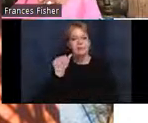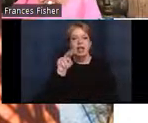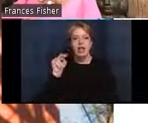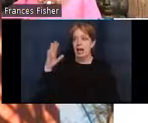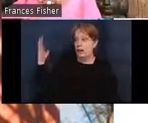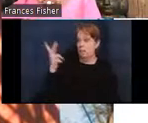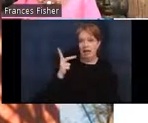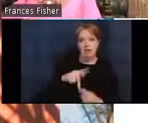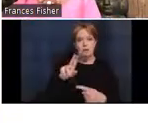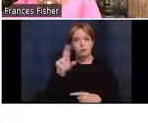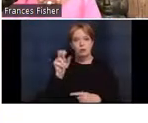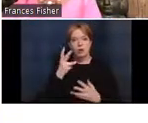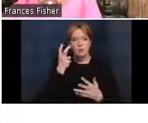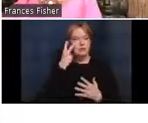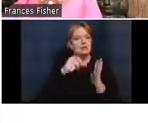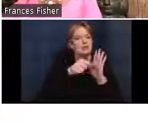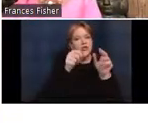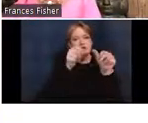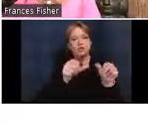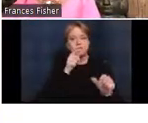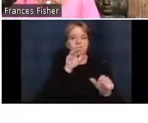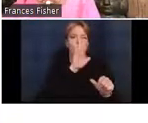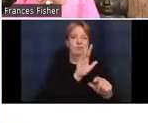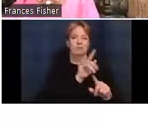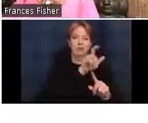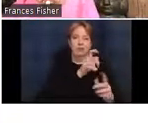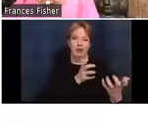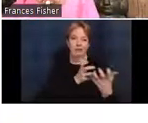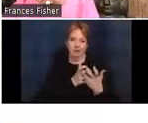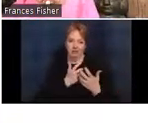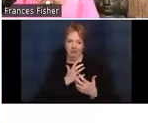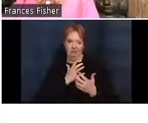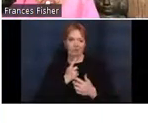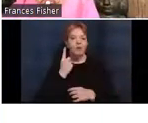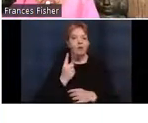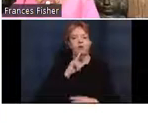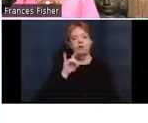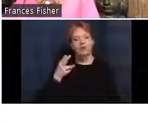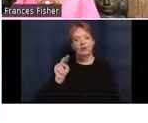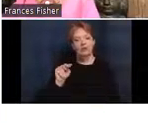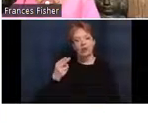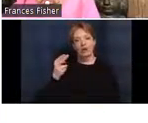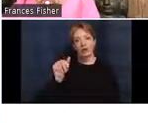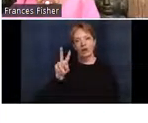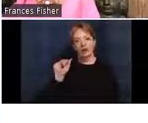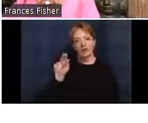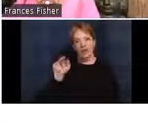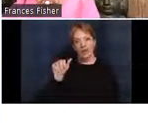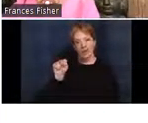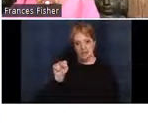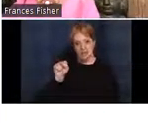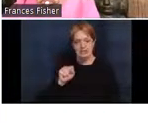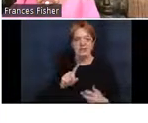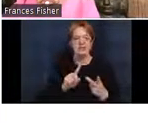sculptors whose work reflected her developing style. One was John Havanas, who taught at the Art Students League and Cooper Union, and another was